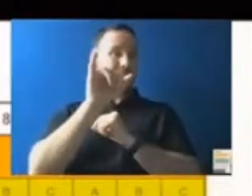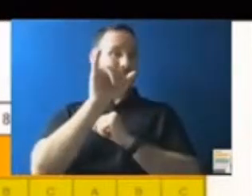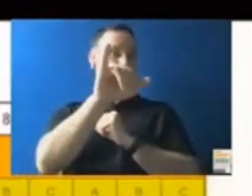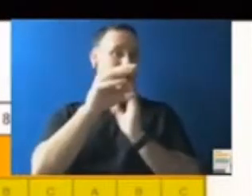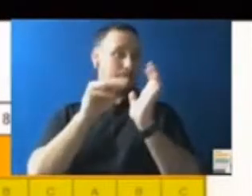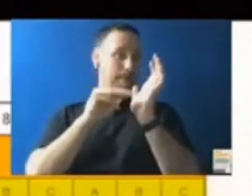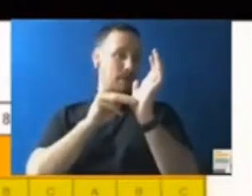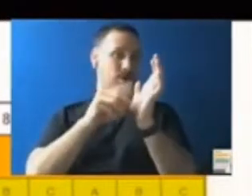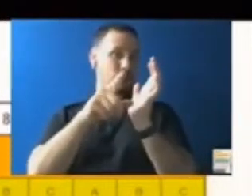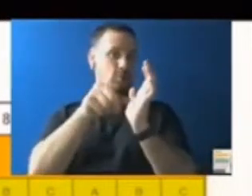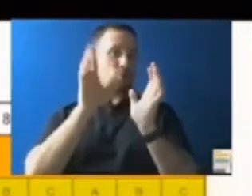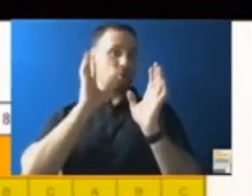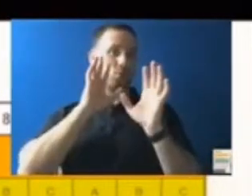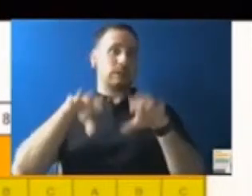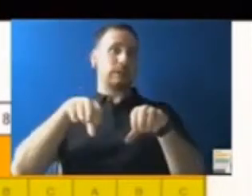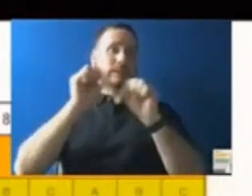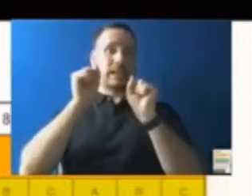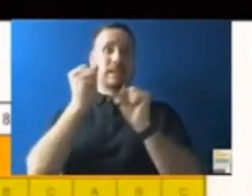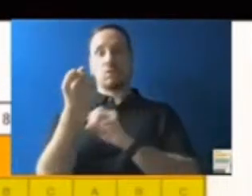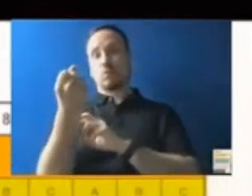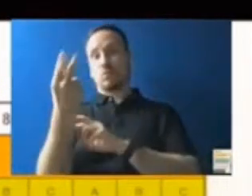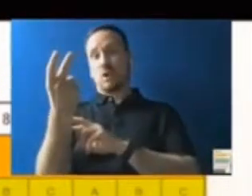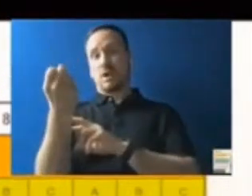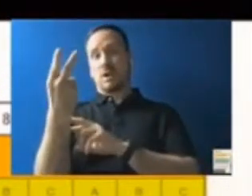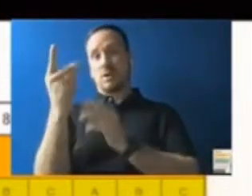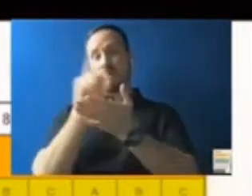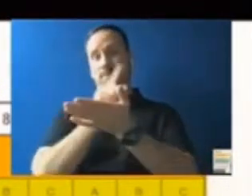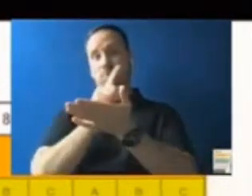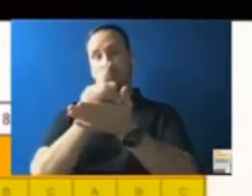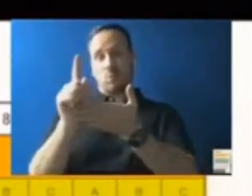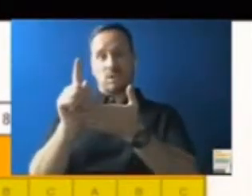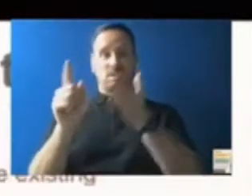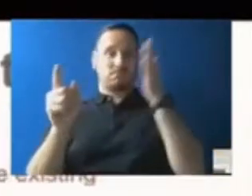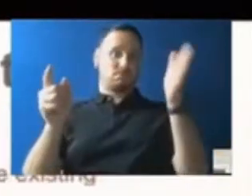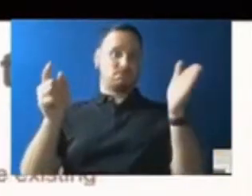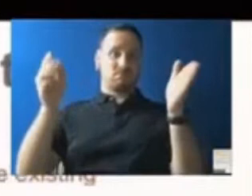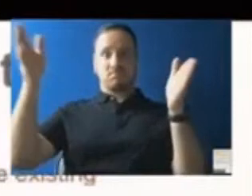of phase 1 to complete the phase transition to Plan B.